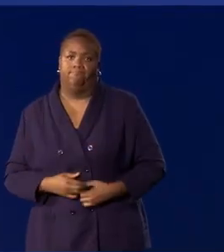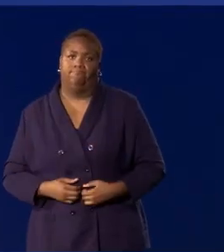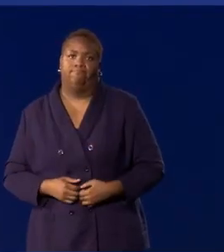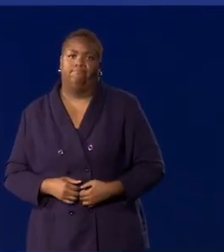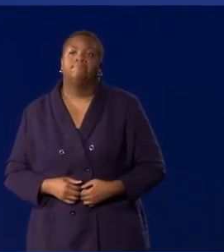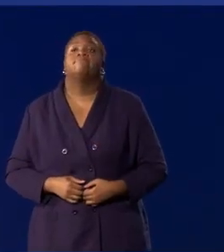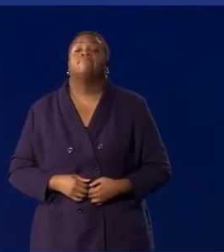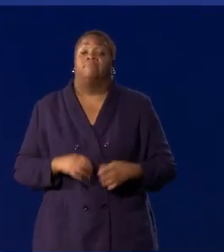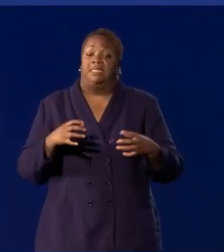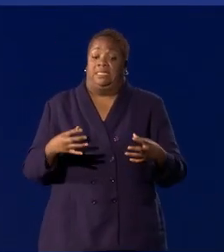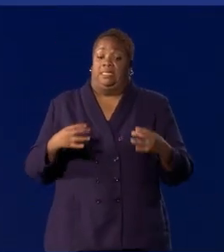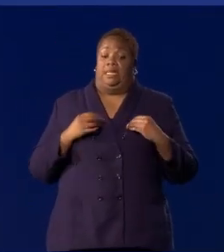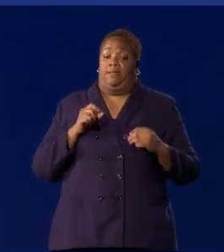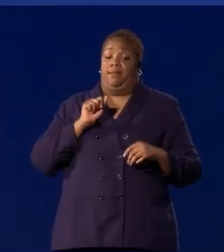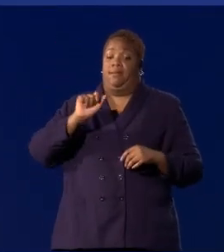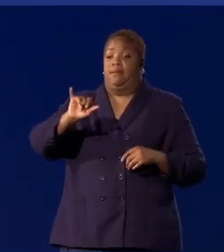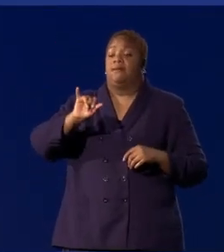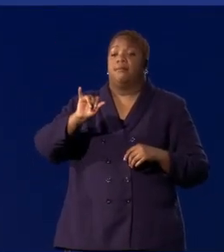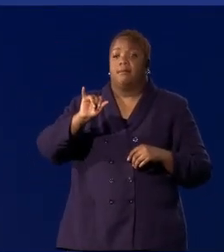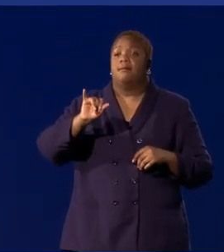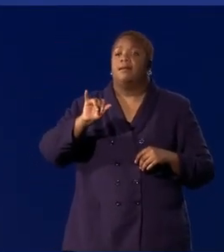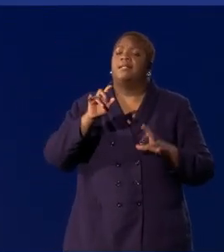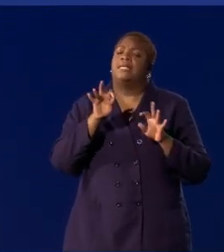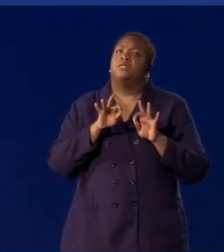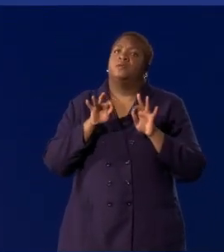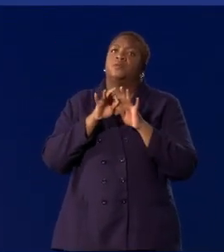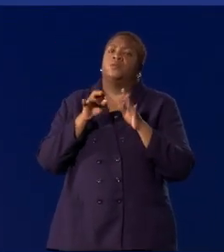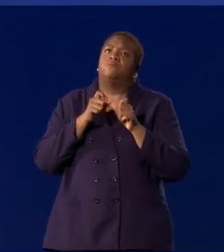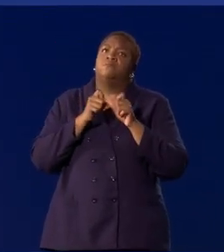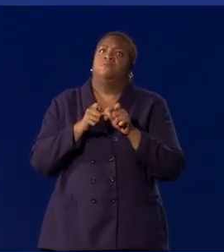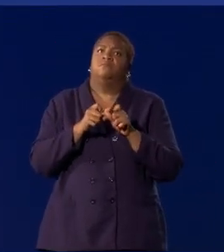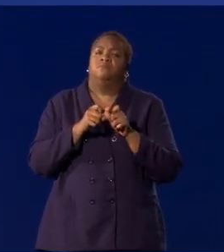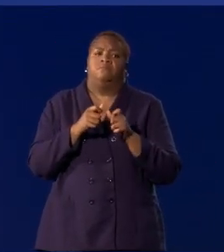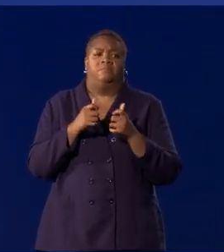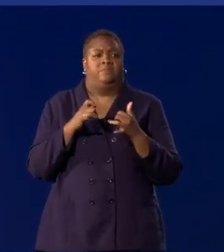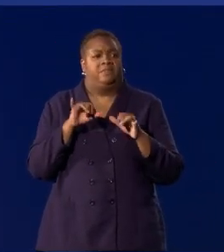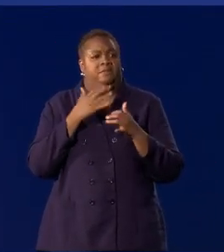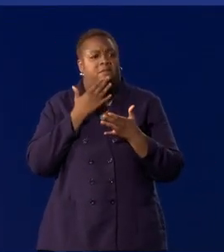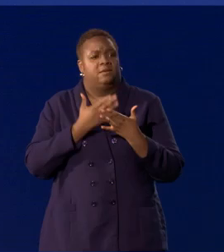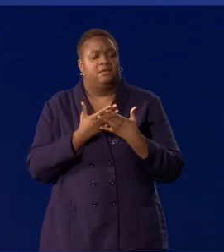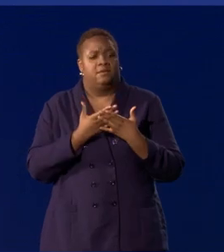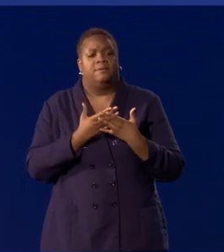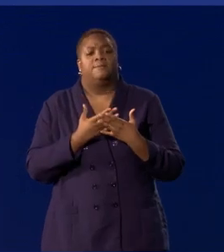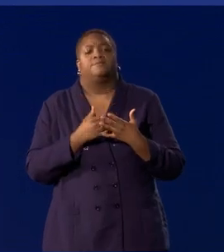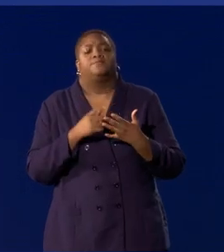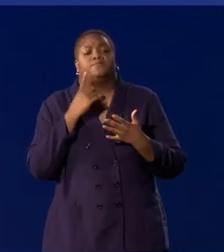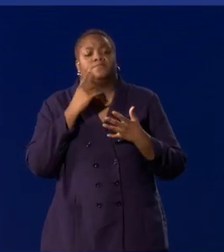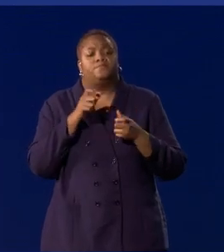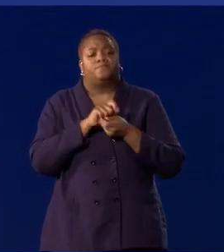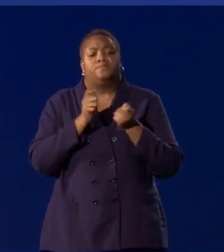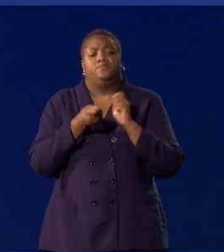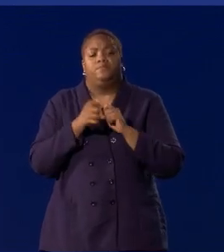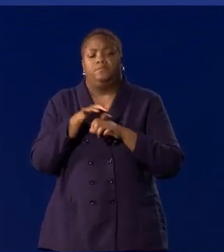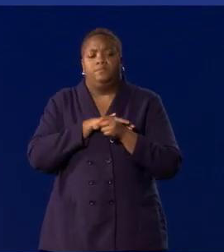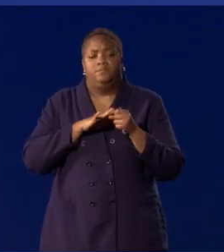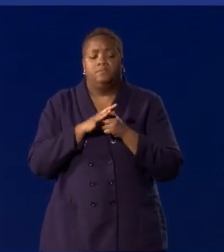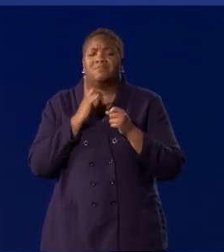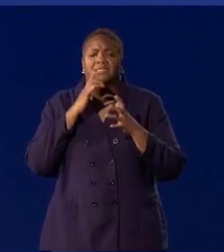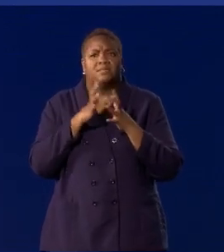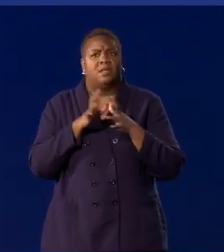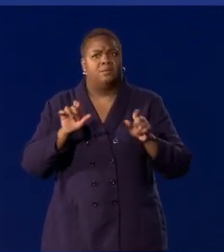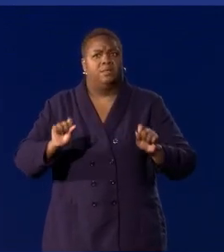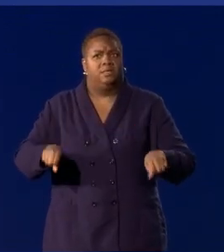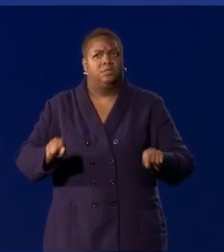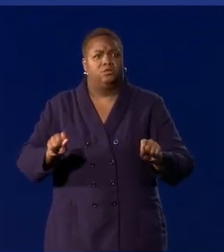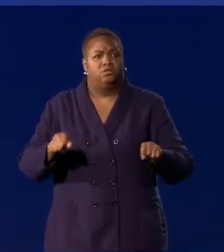Embracing AI as a tool is the key to staying relevant in this evolving landscape. And there is enormous potential for